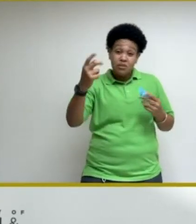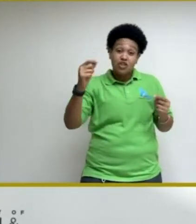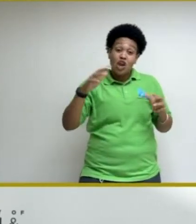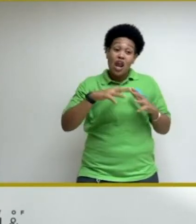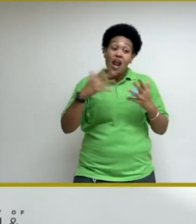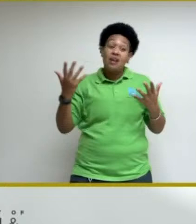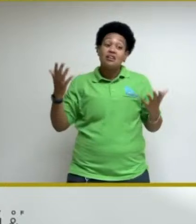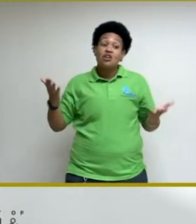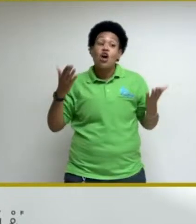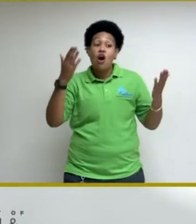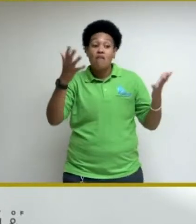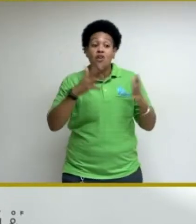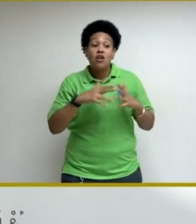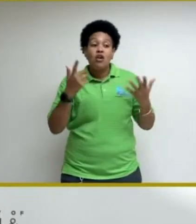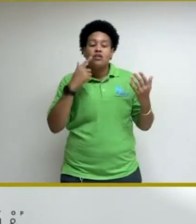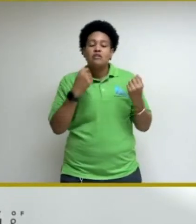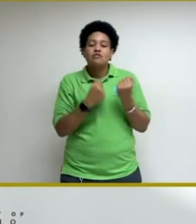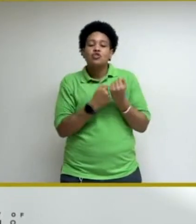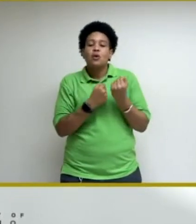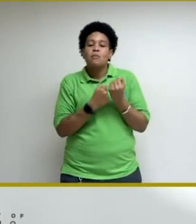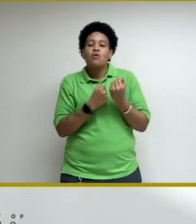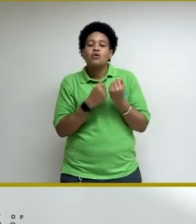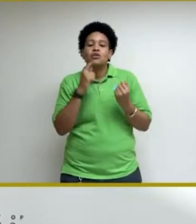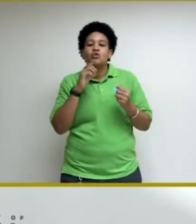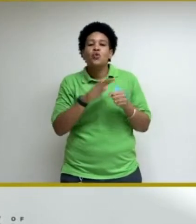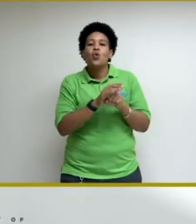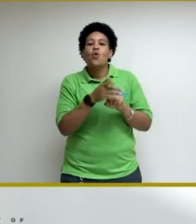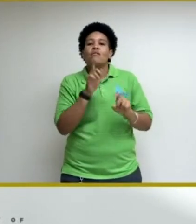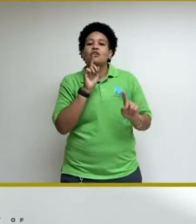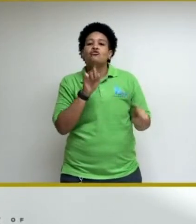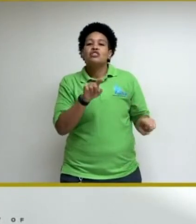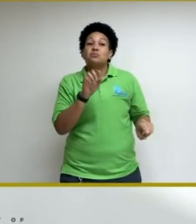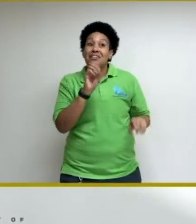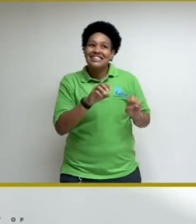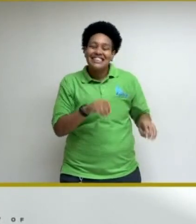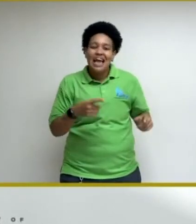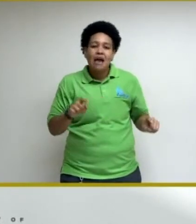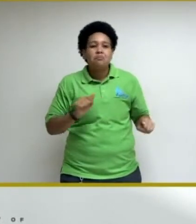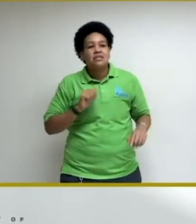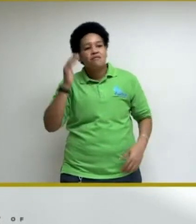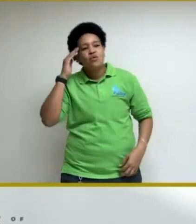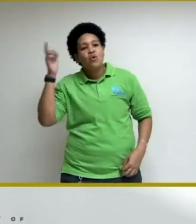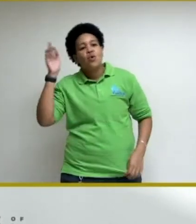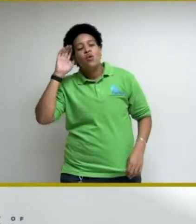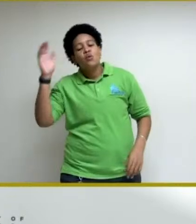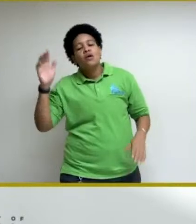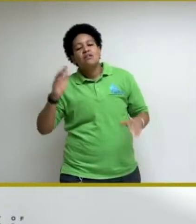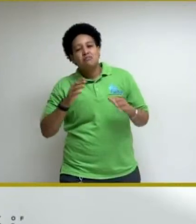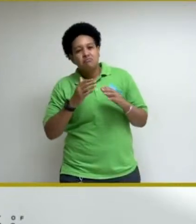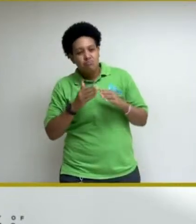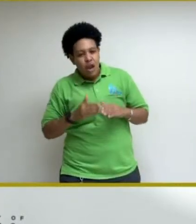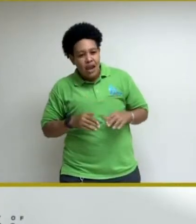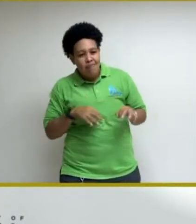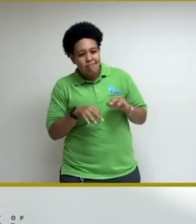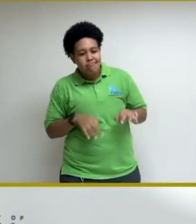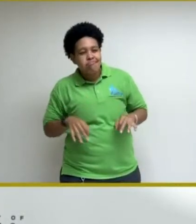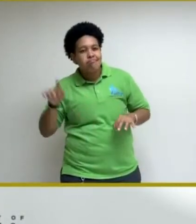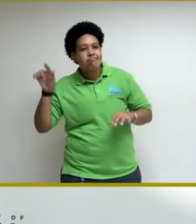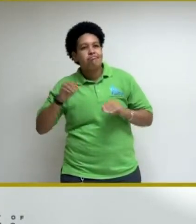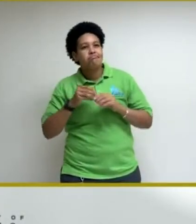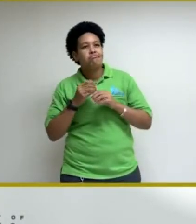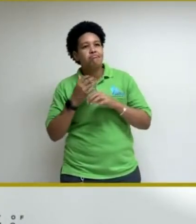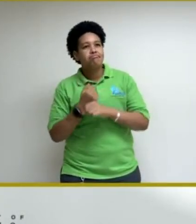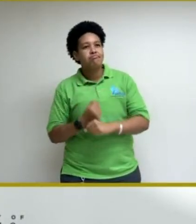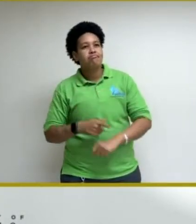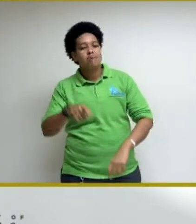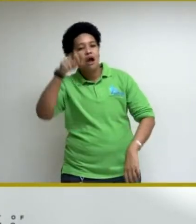actually, offered a lot of support to the COVID response. And I know he will break things down in his own way to